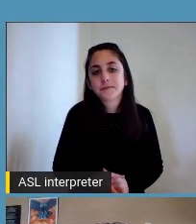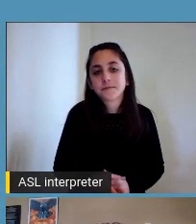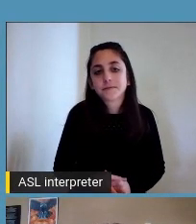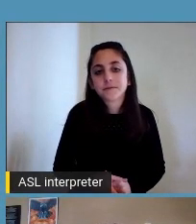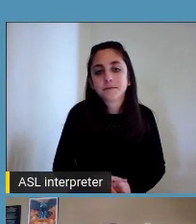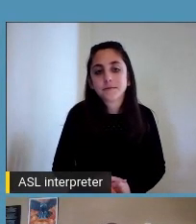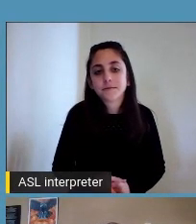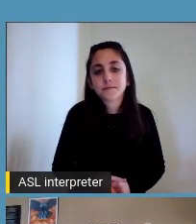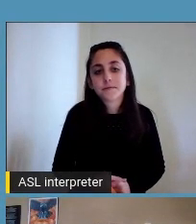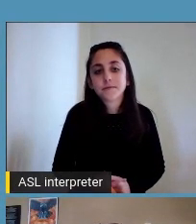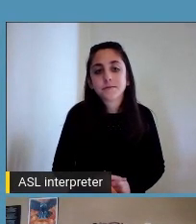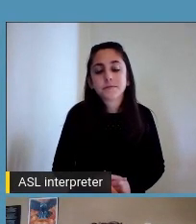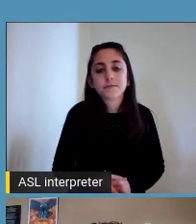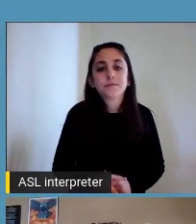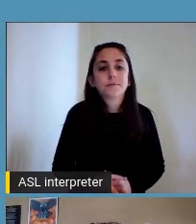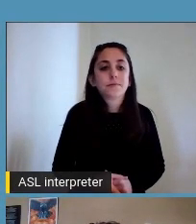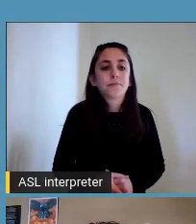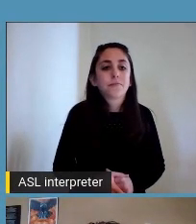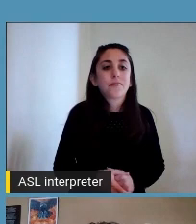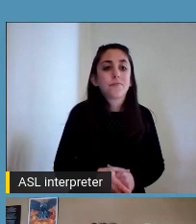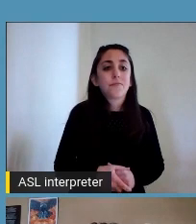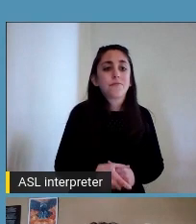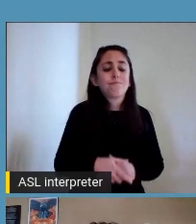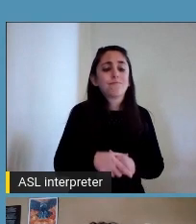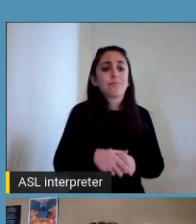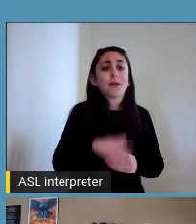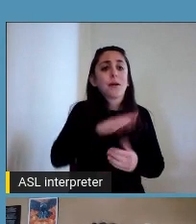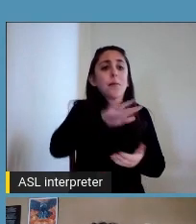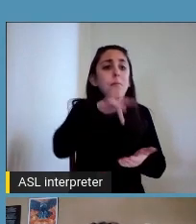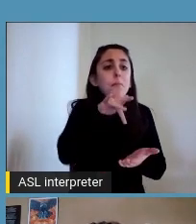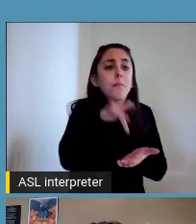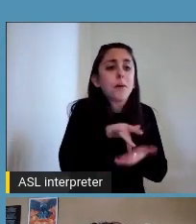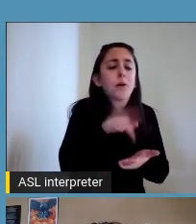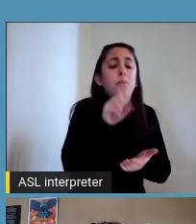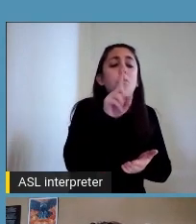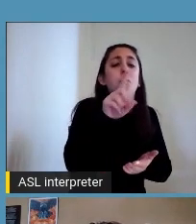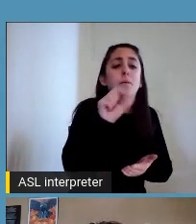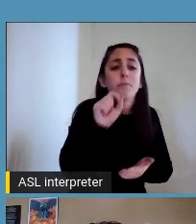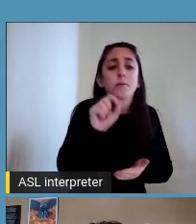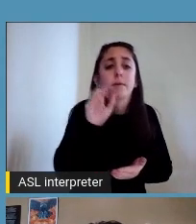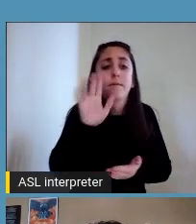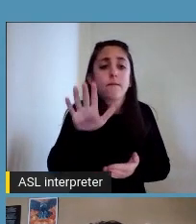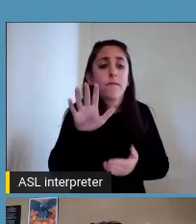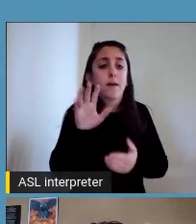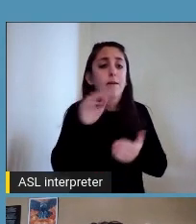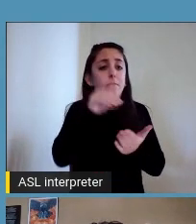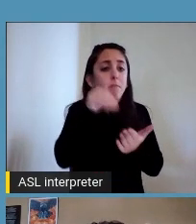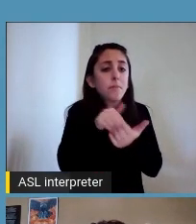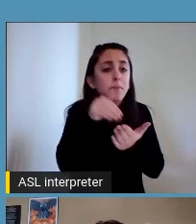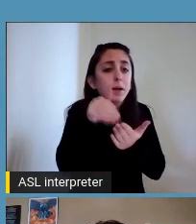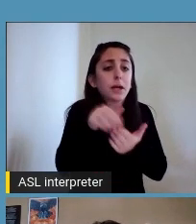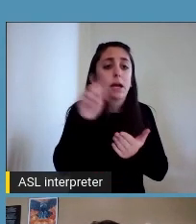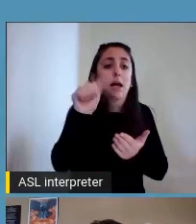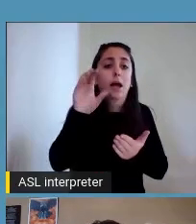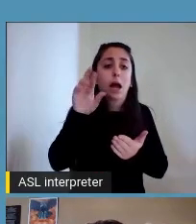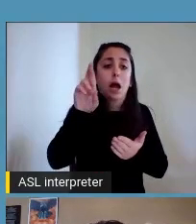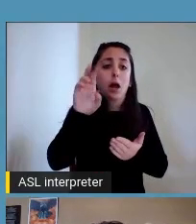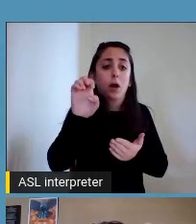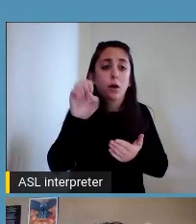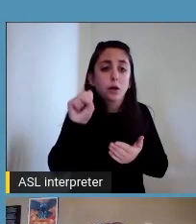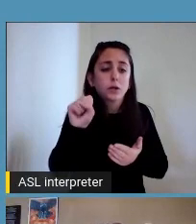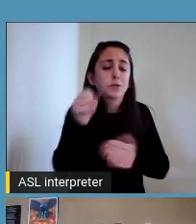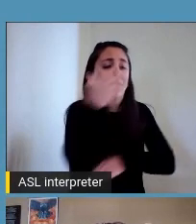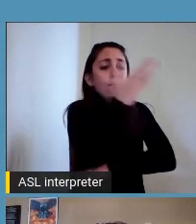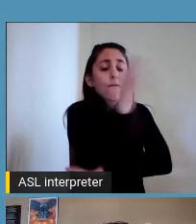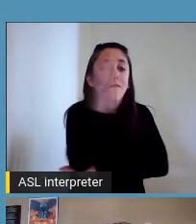So we are in the middle of 1.5 million acres of national forest. And I actually live in the museum staff house,